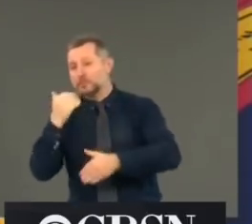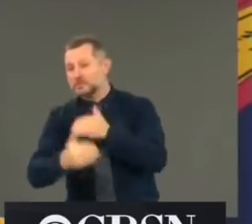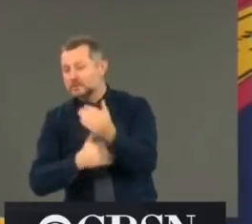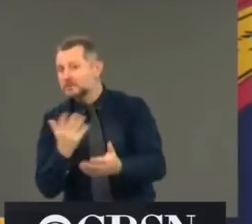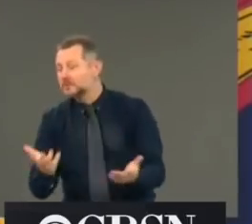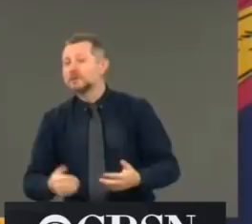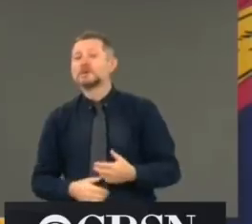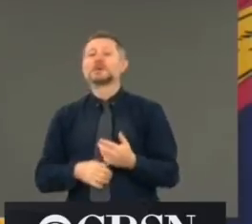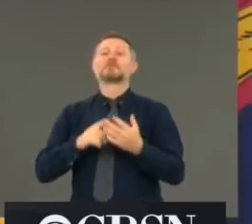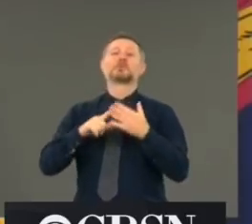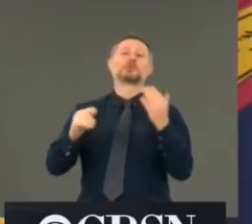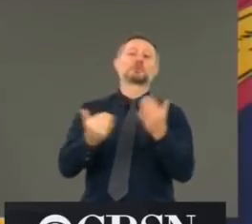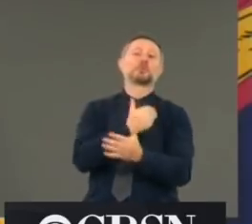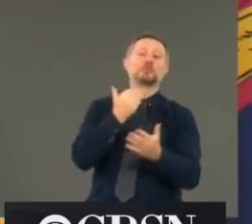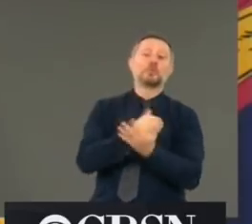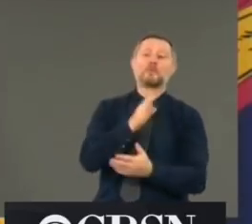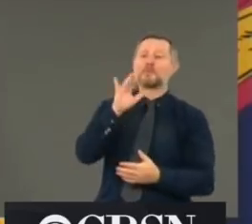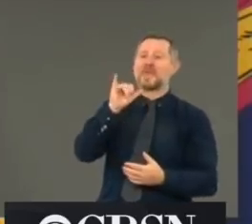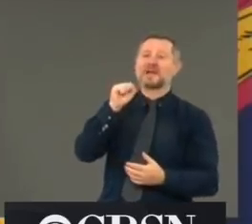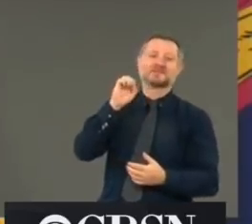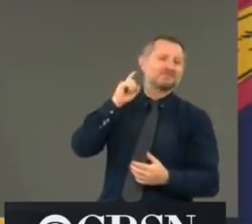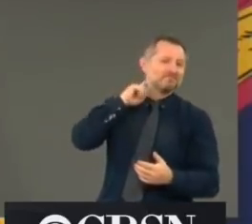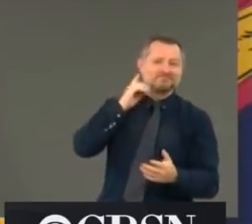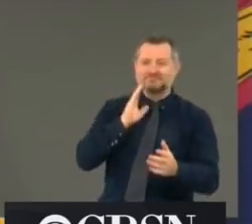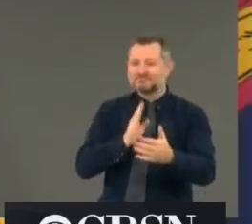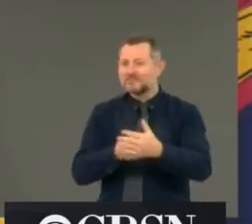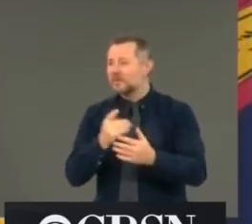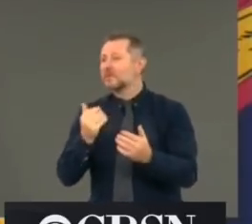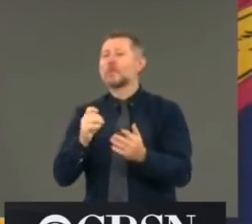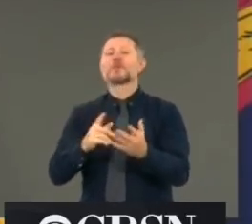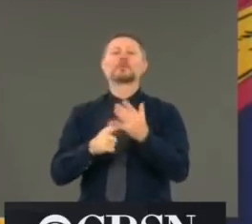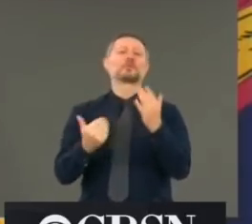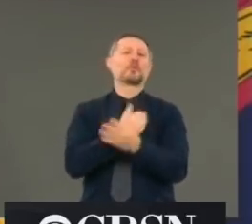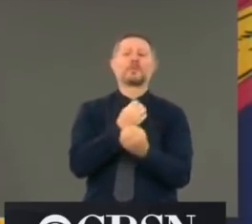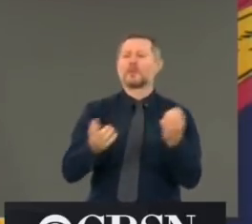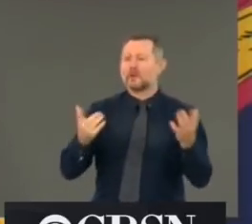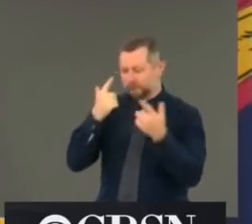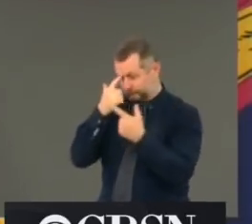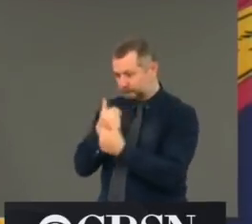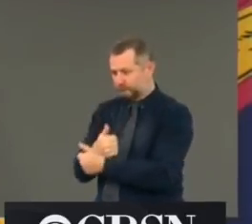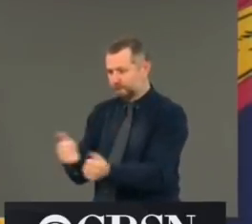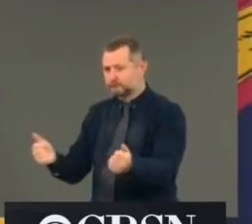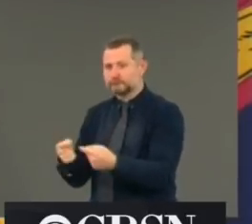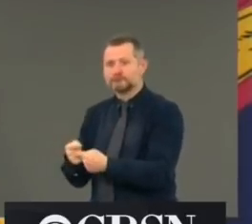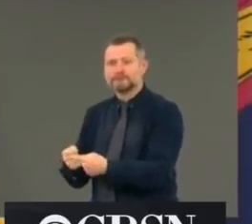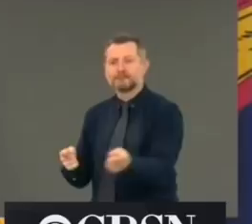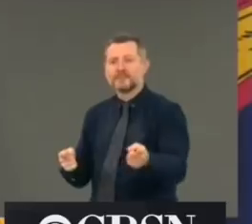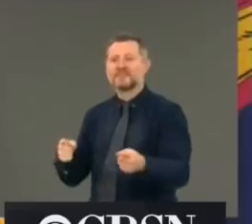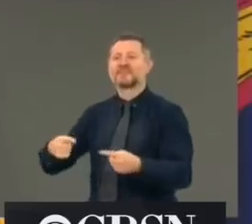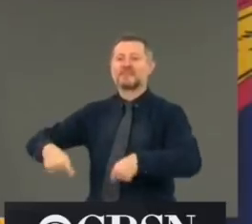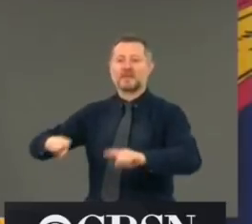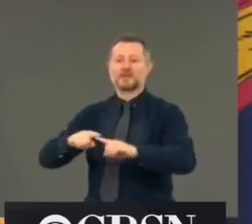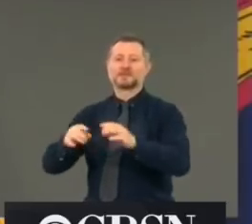new bias procedure, maybe new equipment. Whatever it is, they decide.